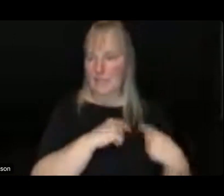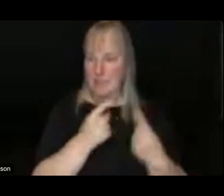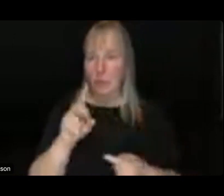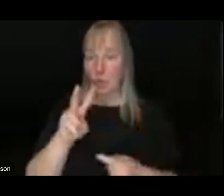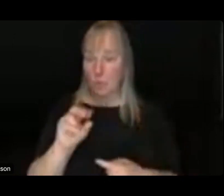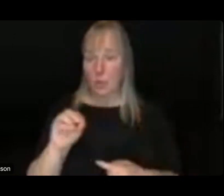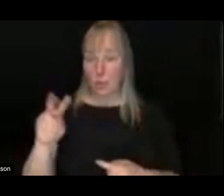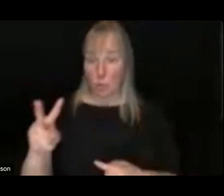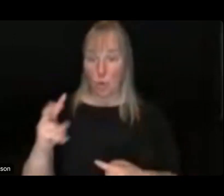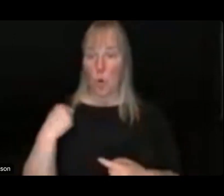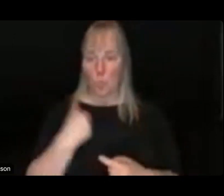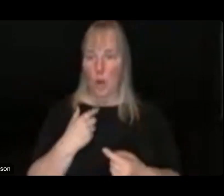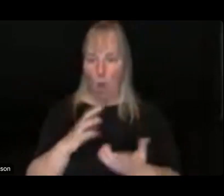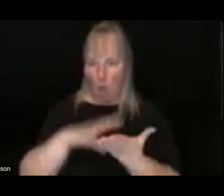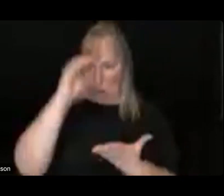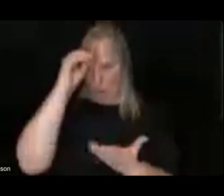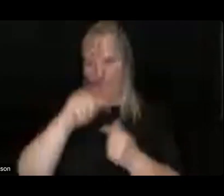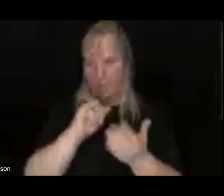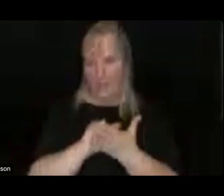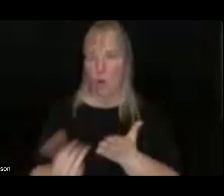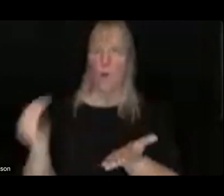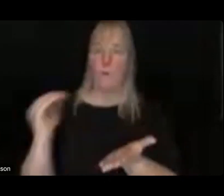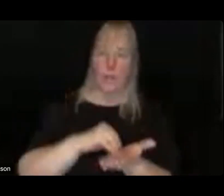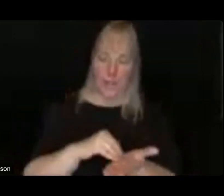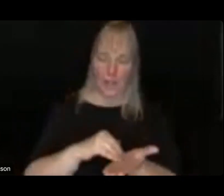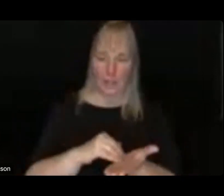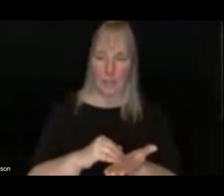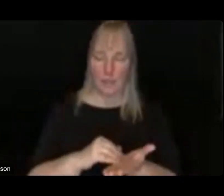again. They have these